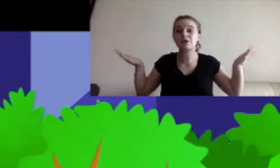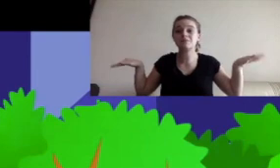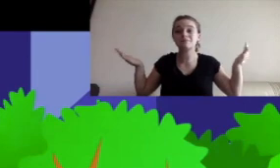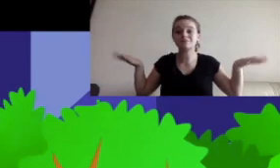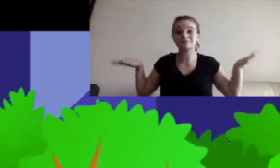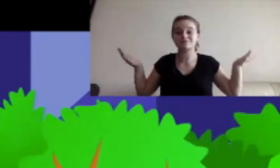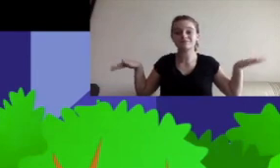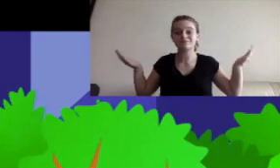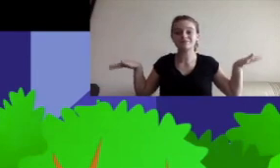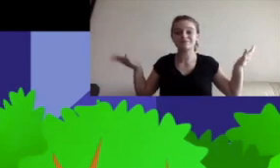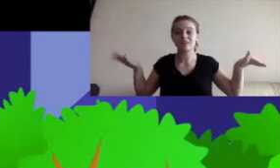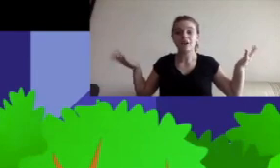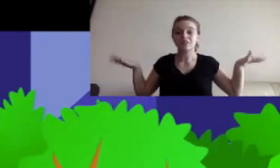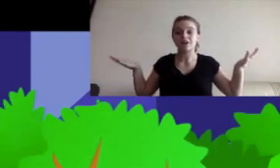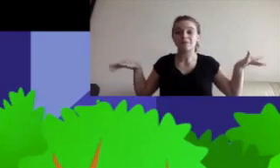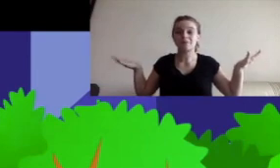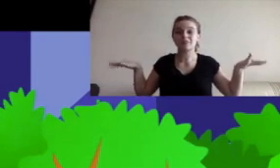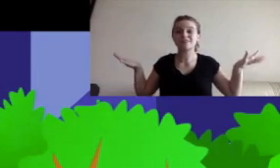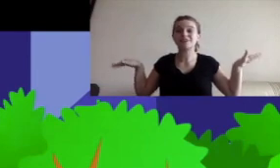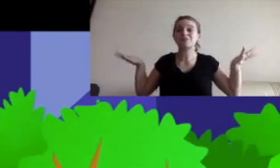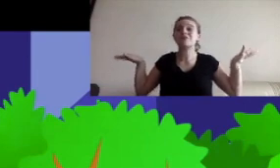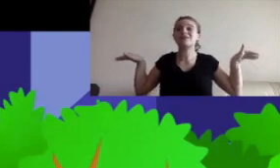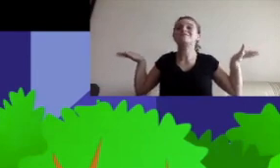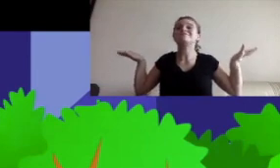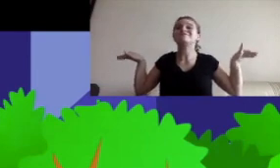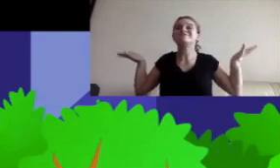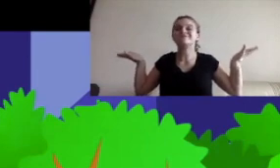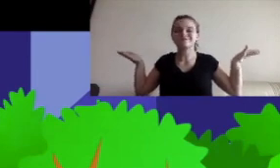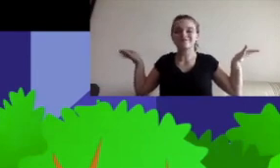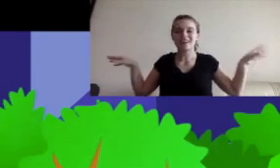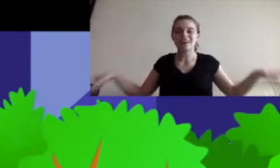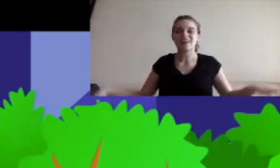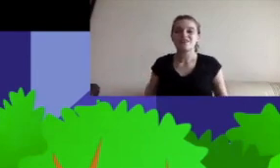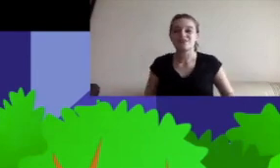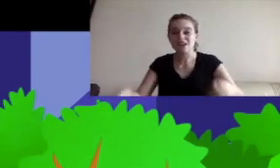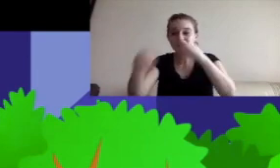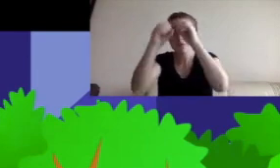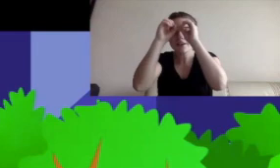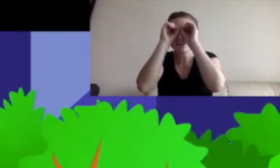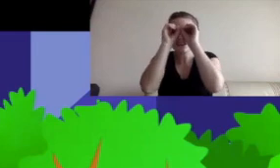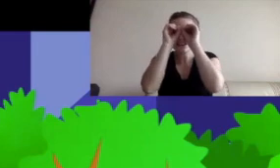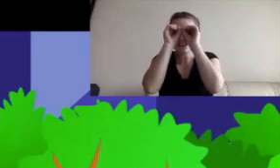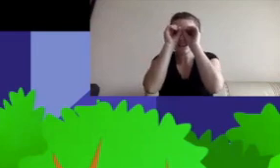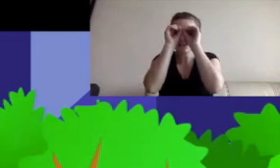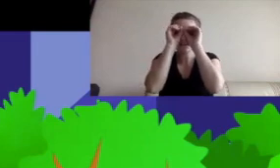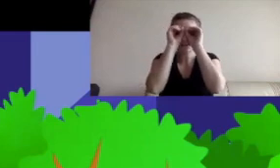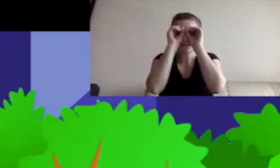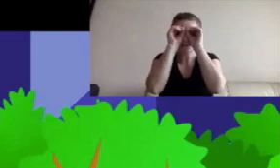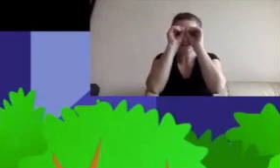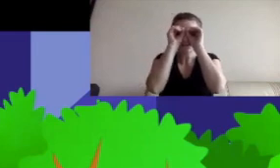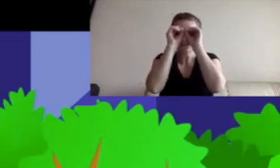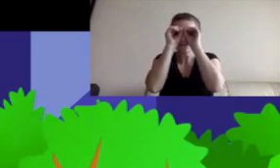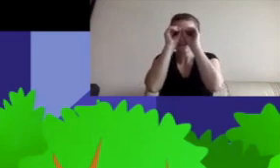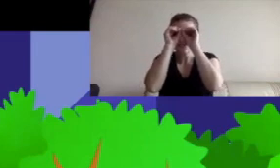a bird, the prettiest little bird that you ever did see.